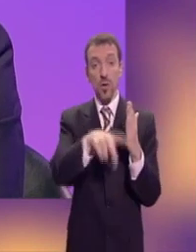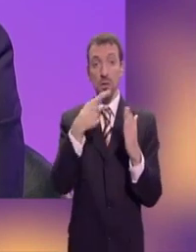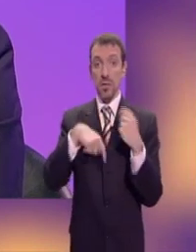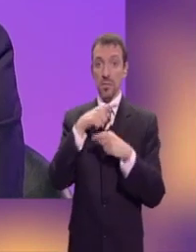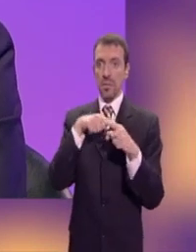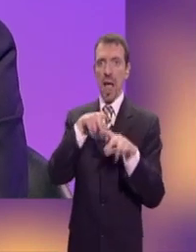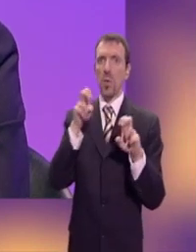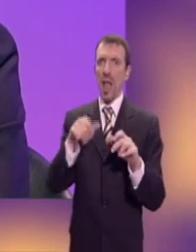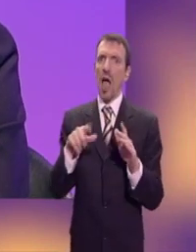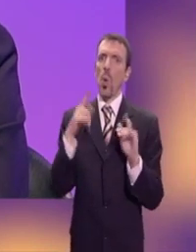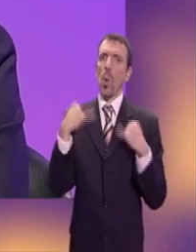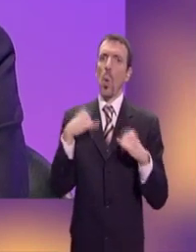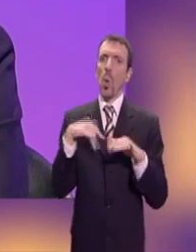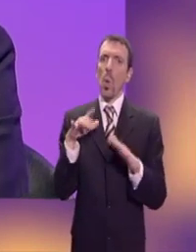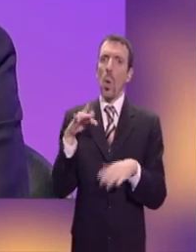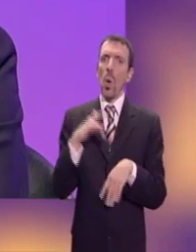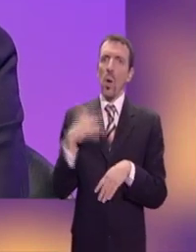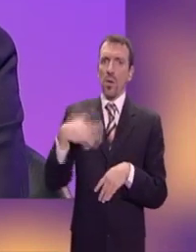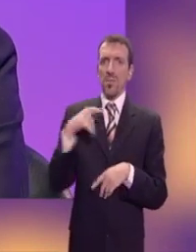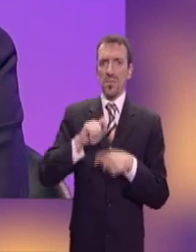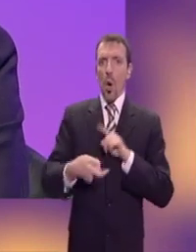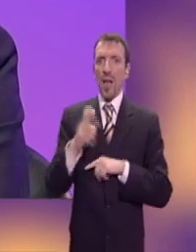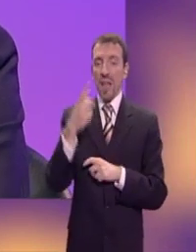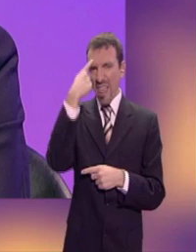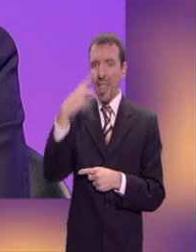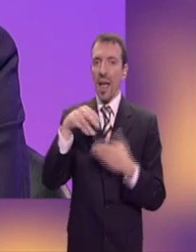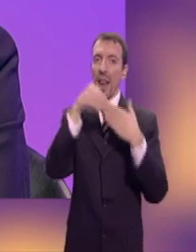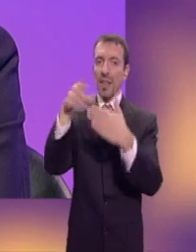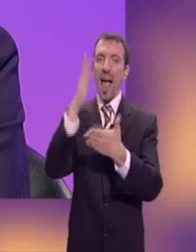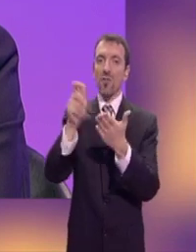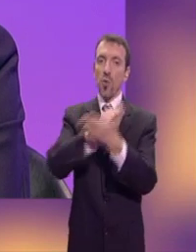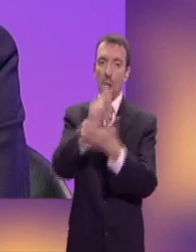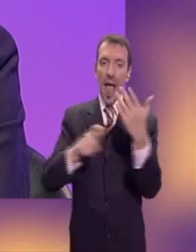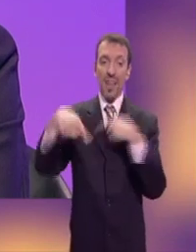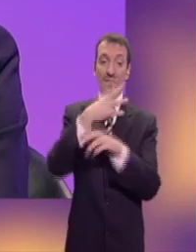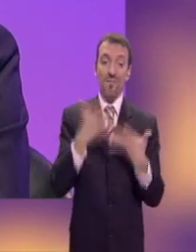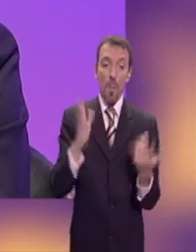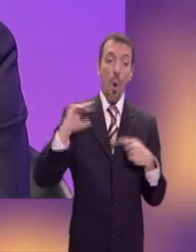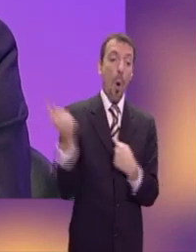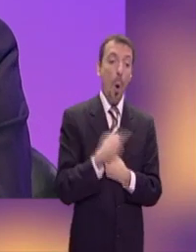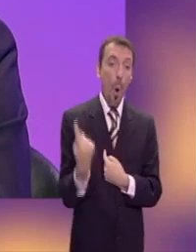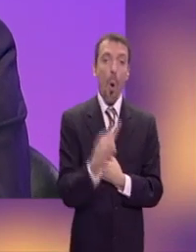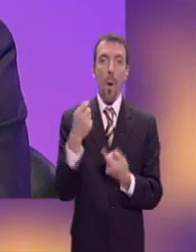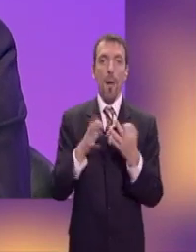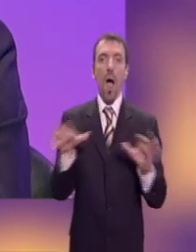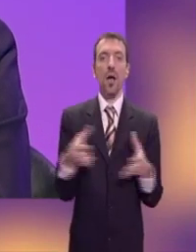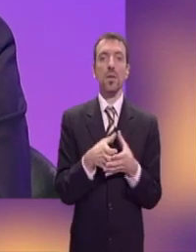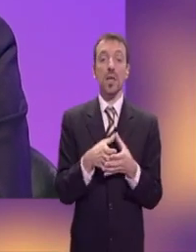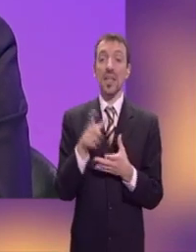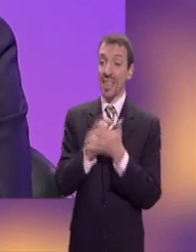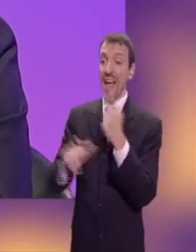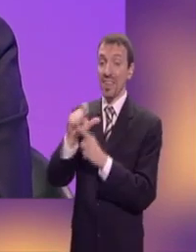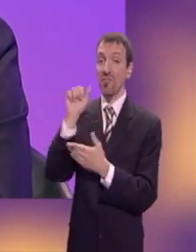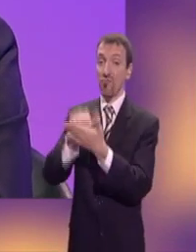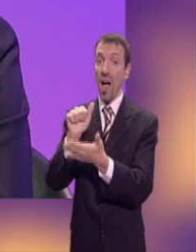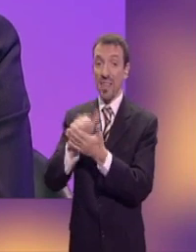that was the sticking point for me, though I accepted the leader had to be elected by the whole party. But David's absolutely right that the reselection